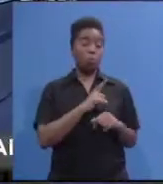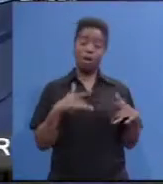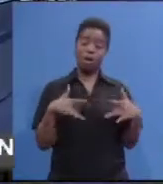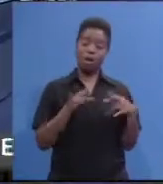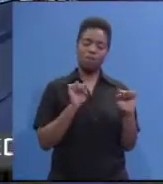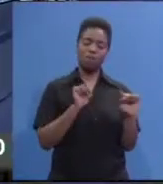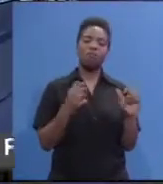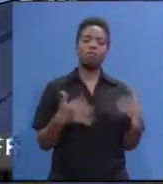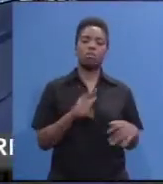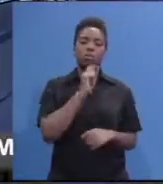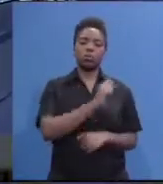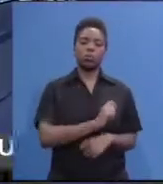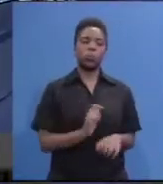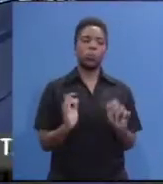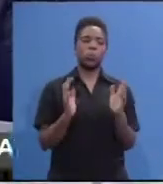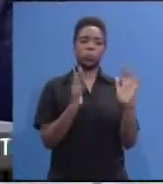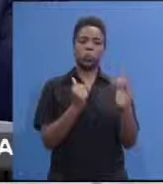applauding, you see.